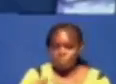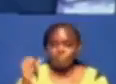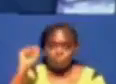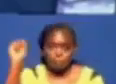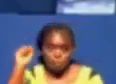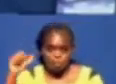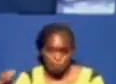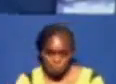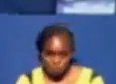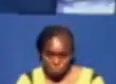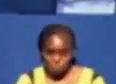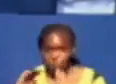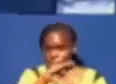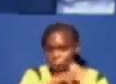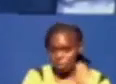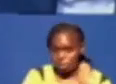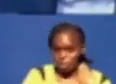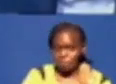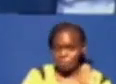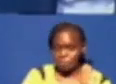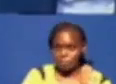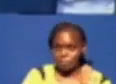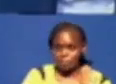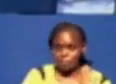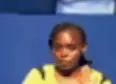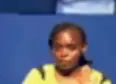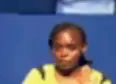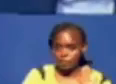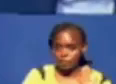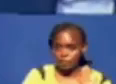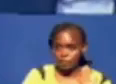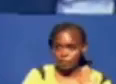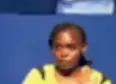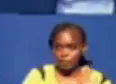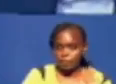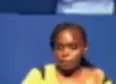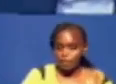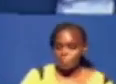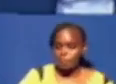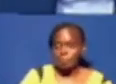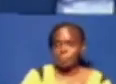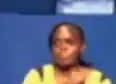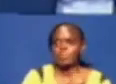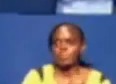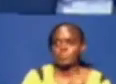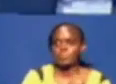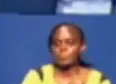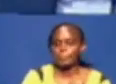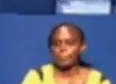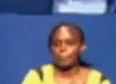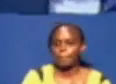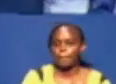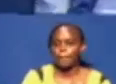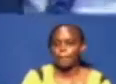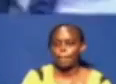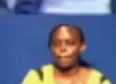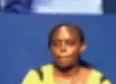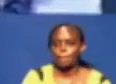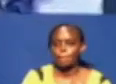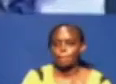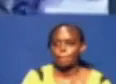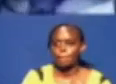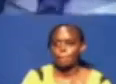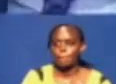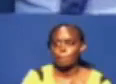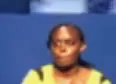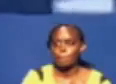already the list have been summoned and they have been taken to the political parties, Honorable Speaker, the